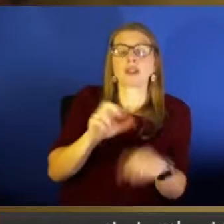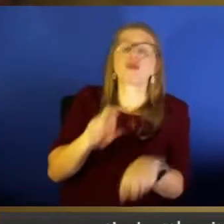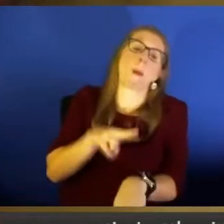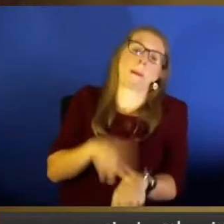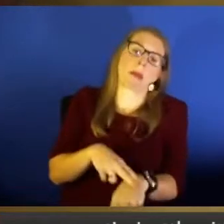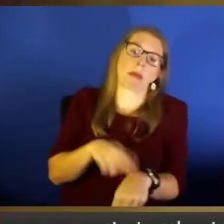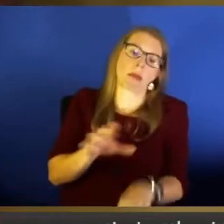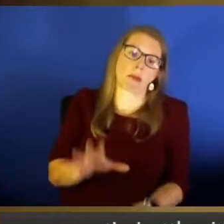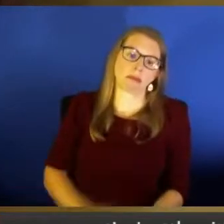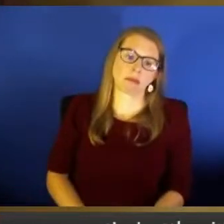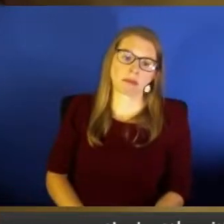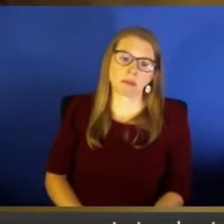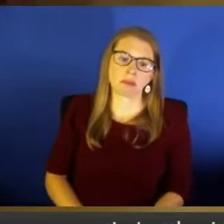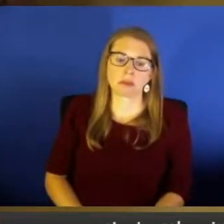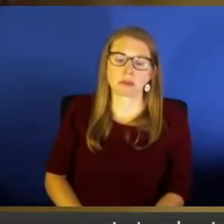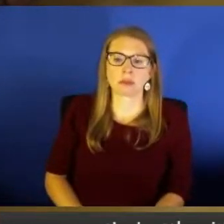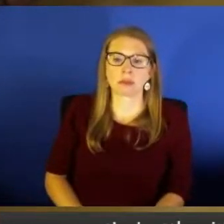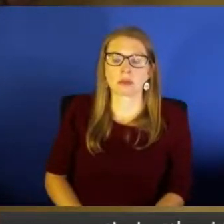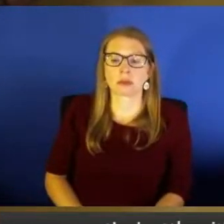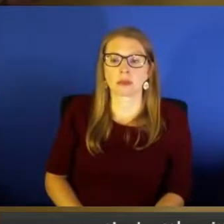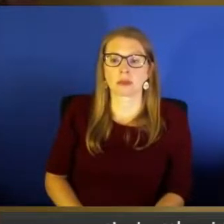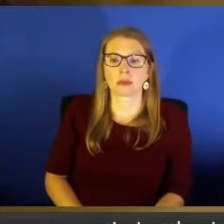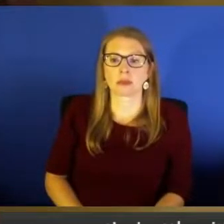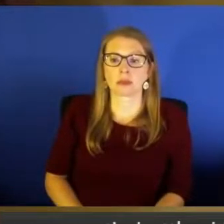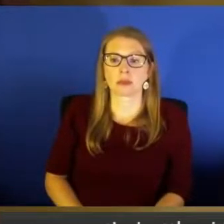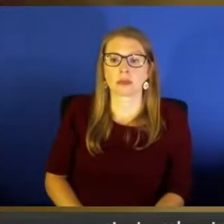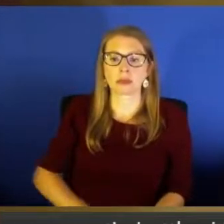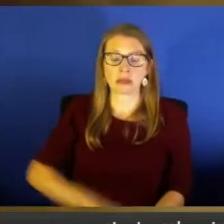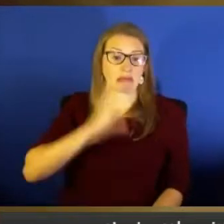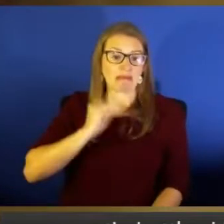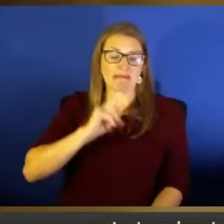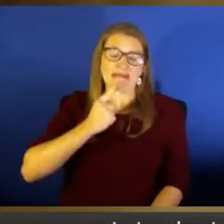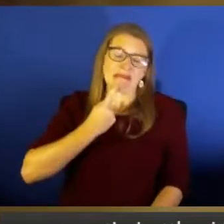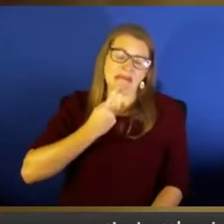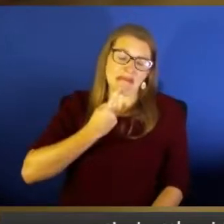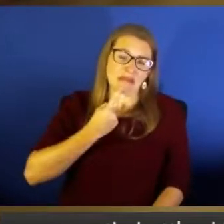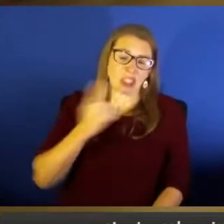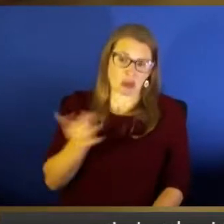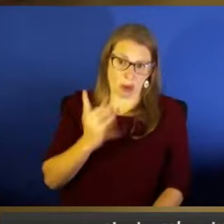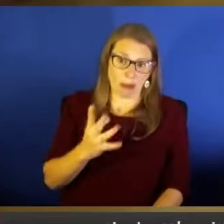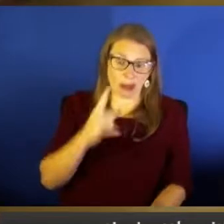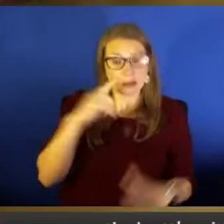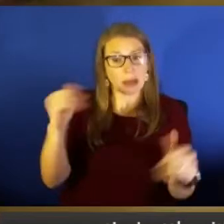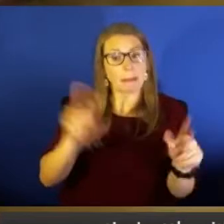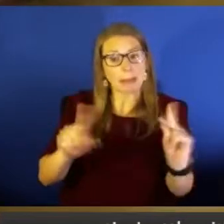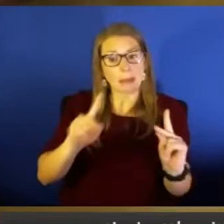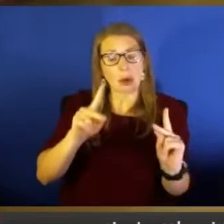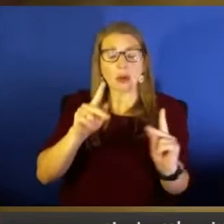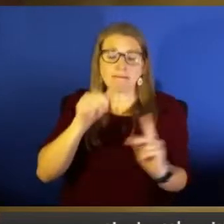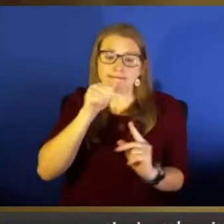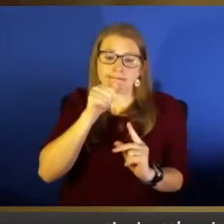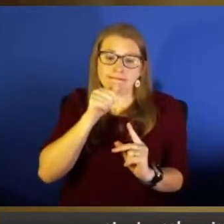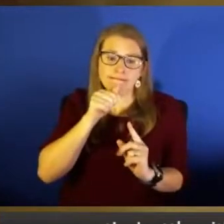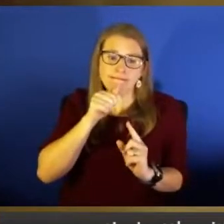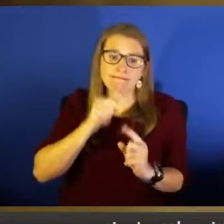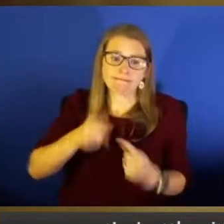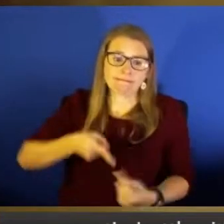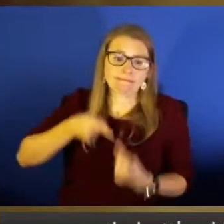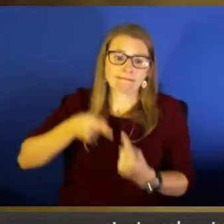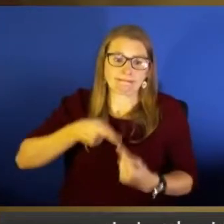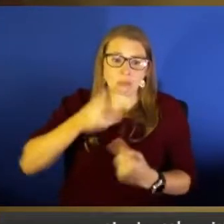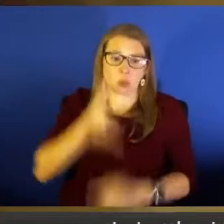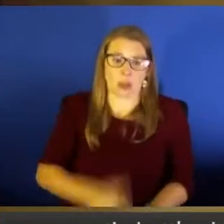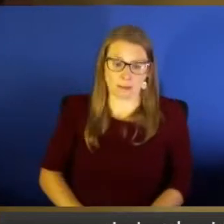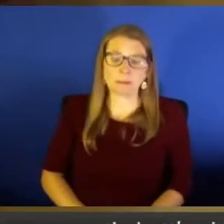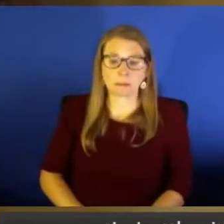so when somebody has experienced really severe trauma, we should expect that people are going to have a difficult time. And the best thing that we can do when